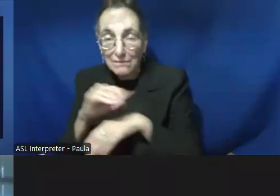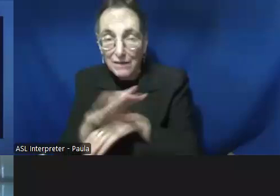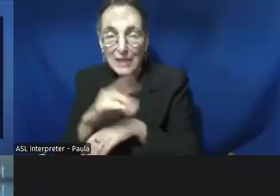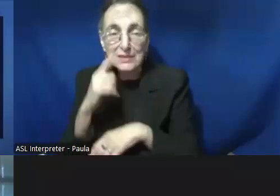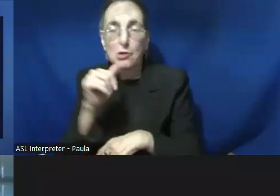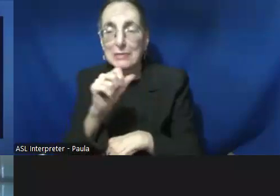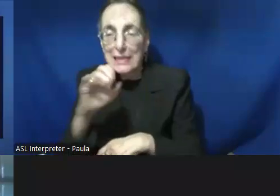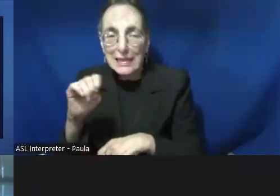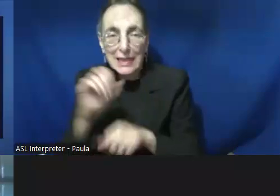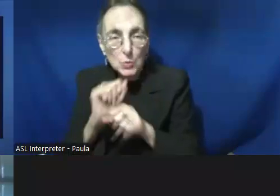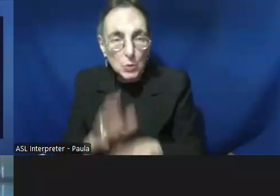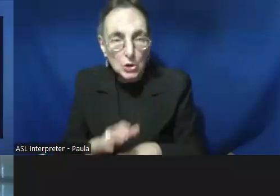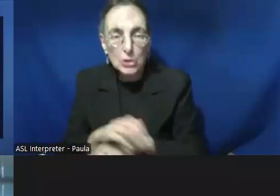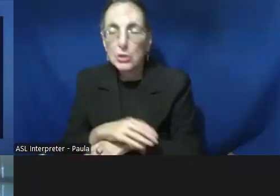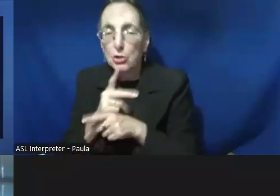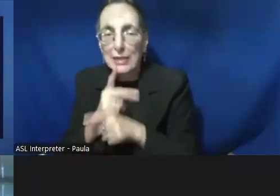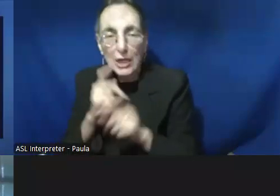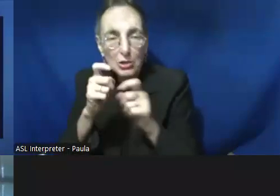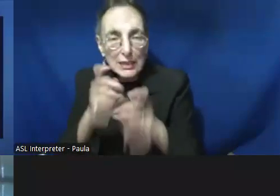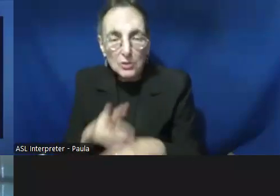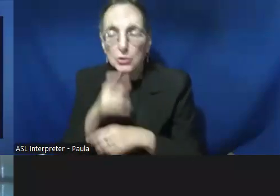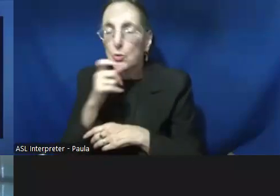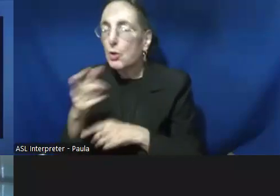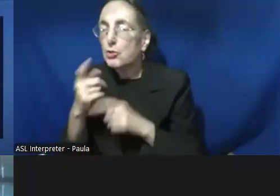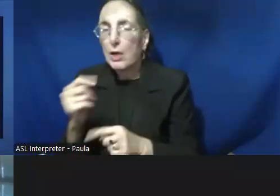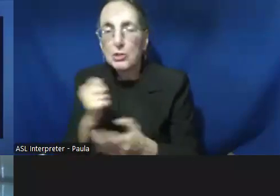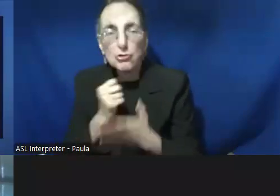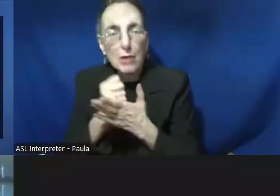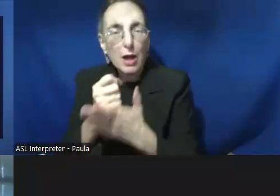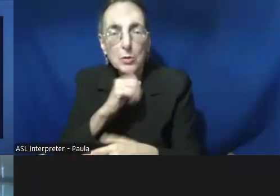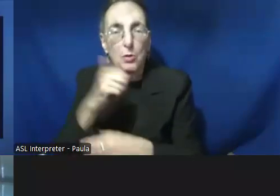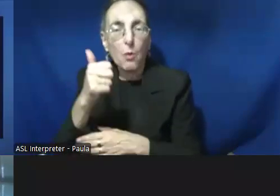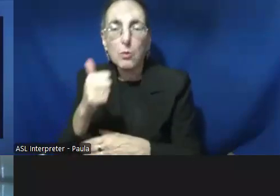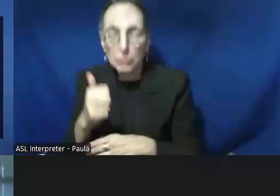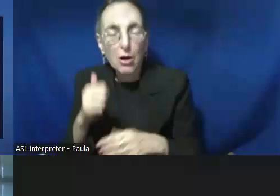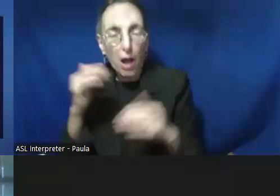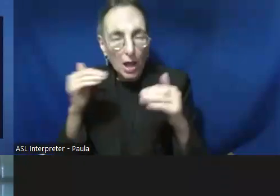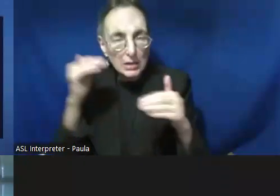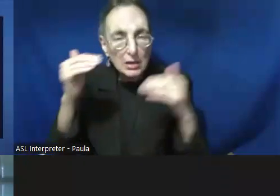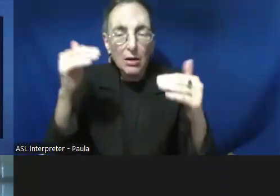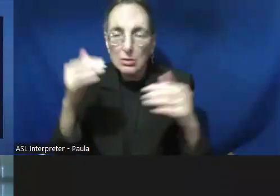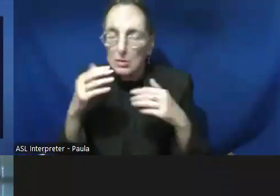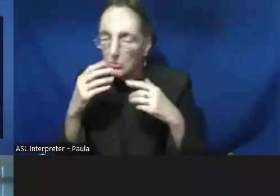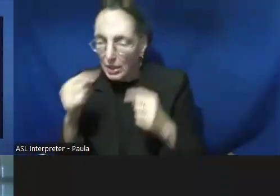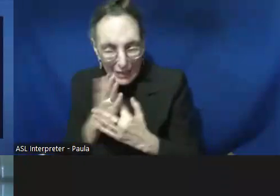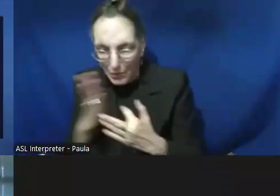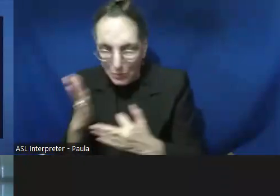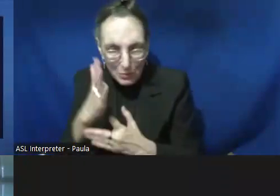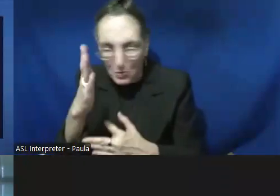may be trying to help an older adult navigate or approach these co-occurring issues?